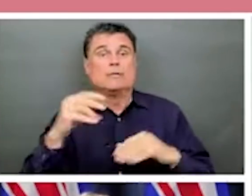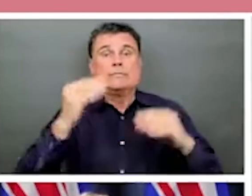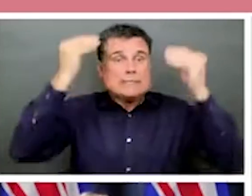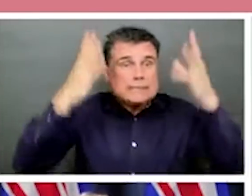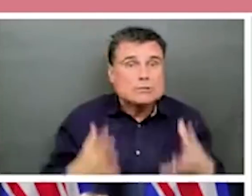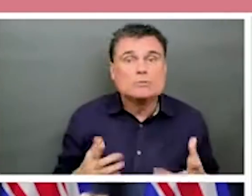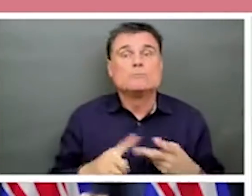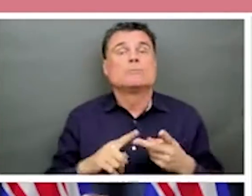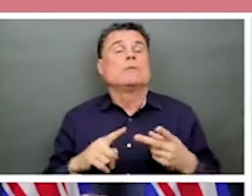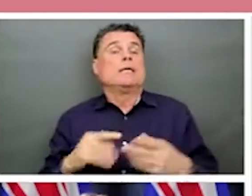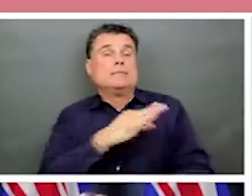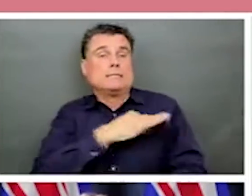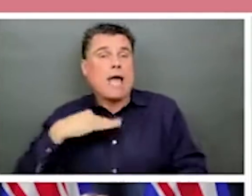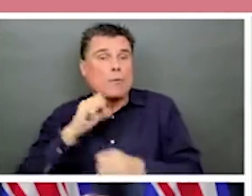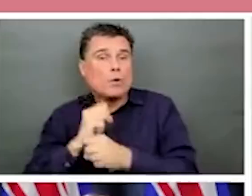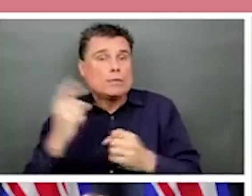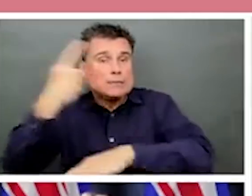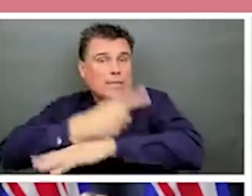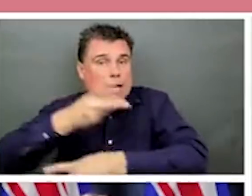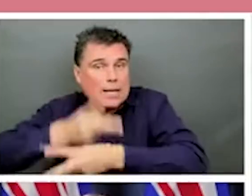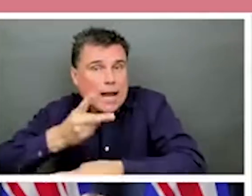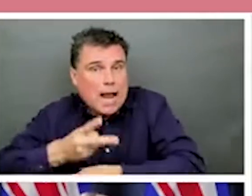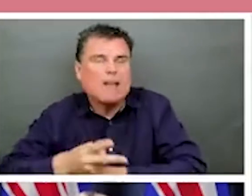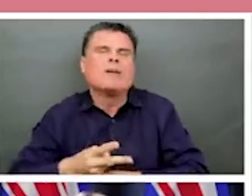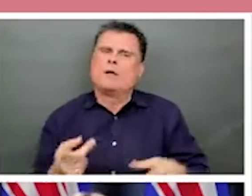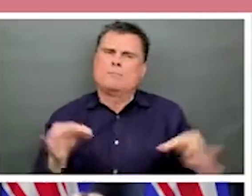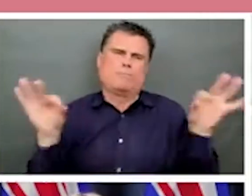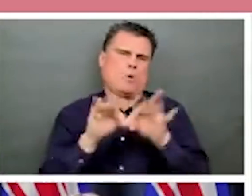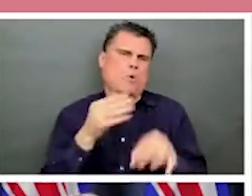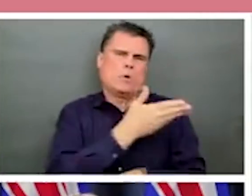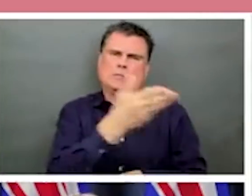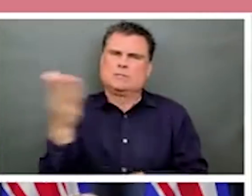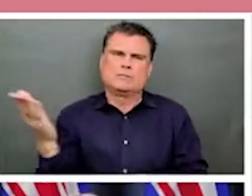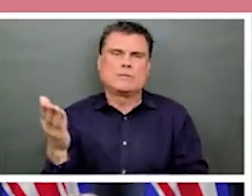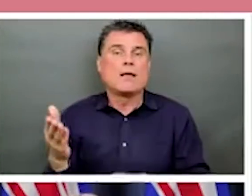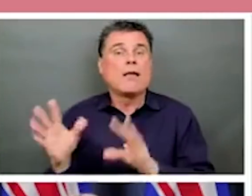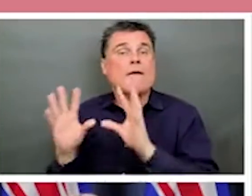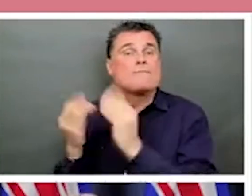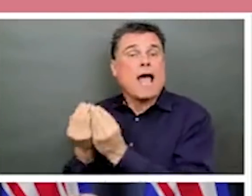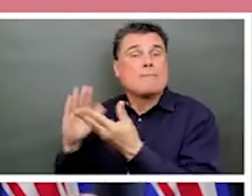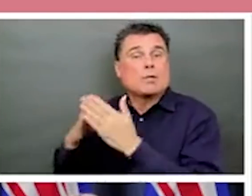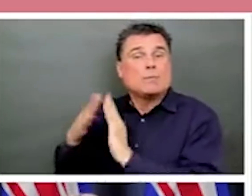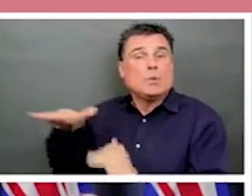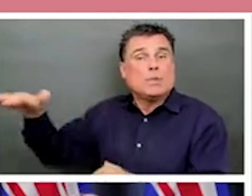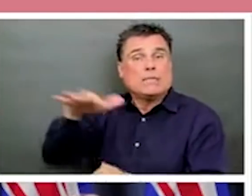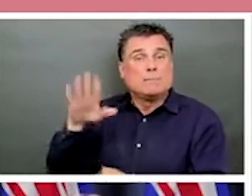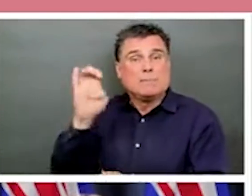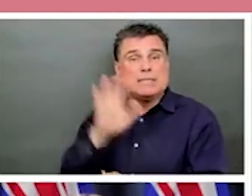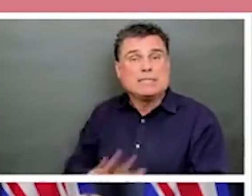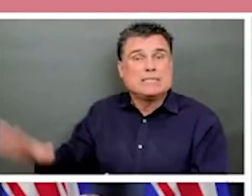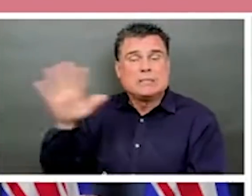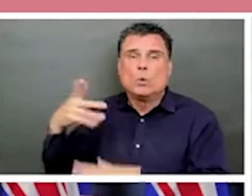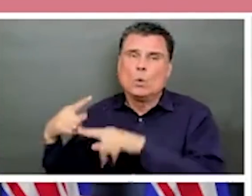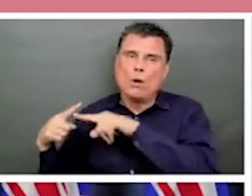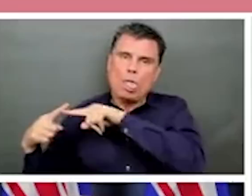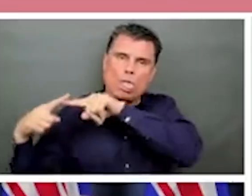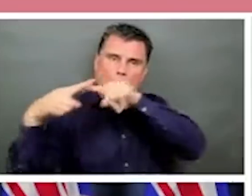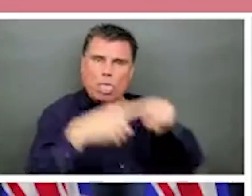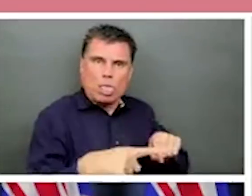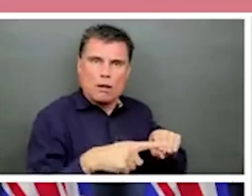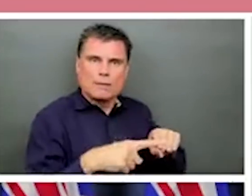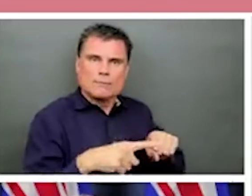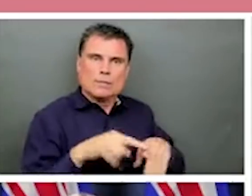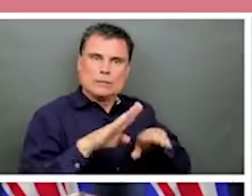important it is and how critical it is for families and communities across the province that safe